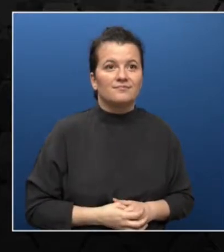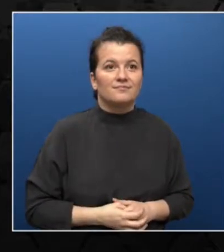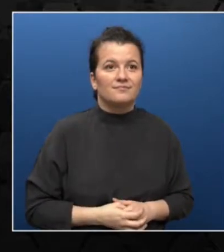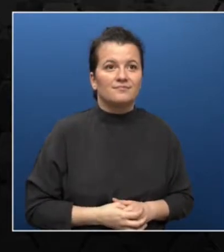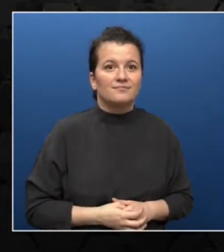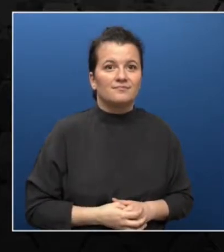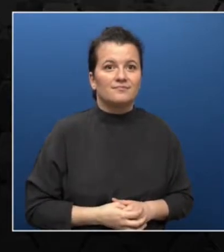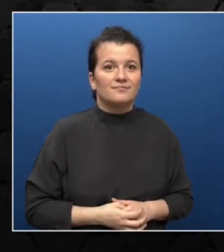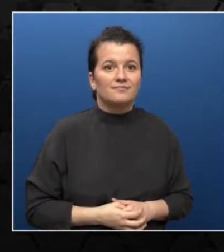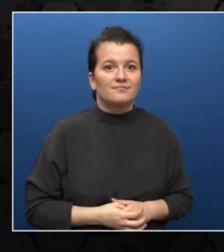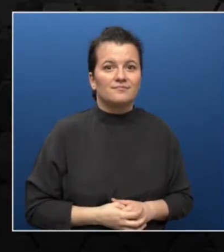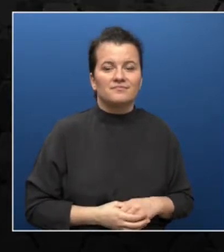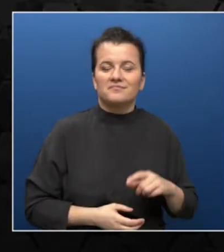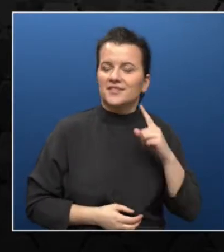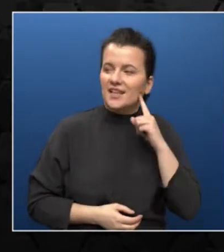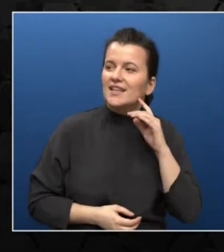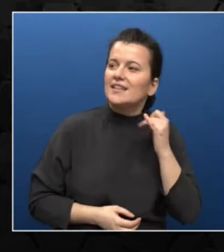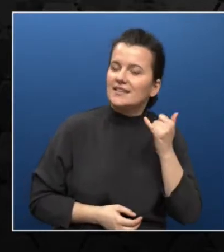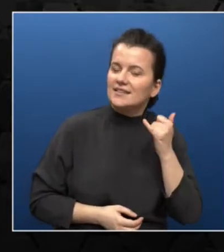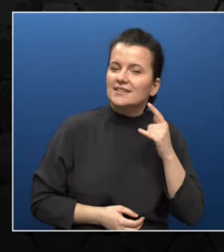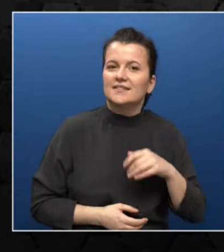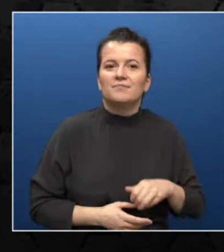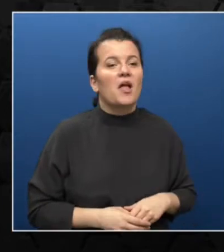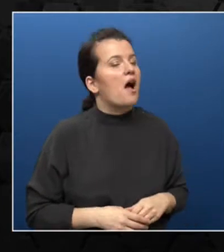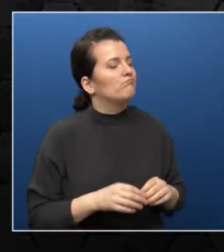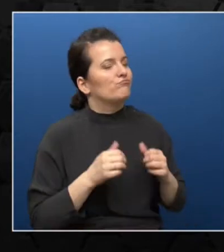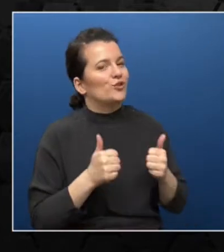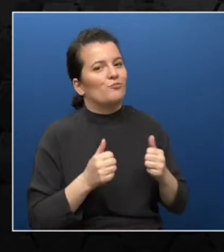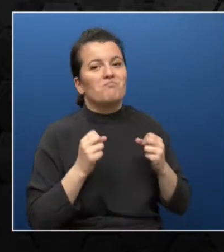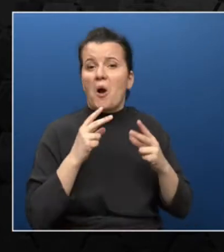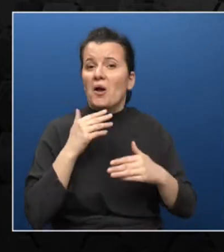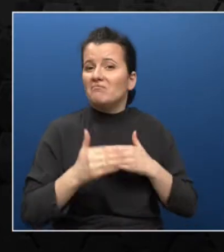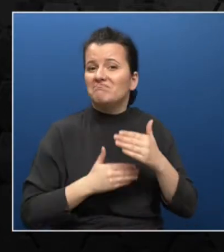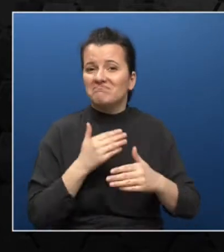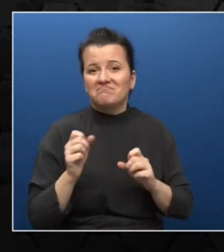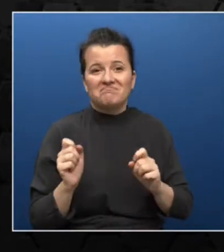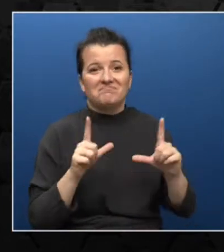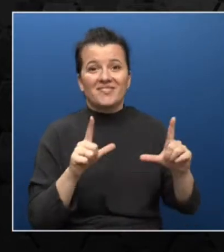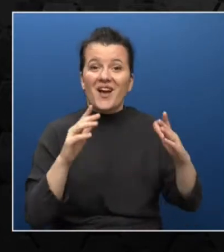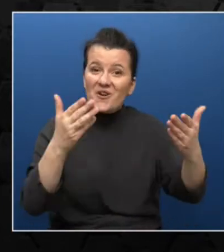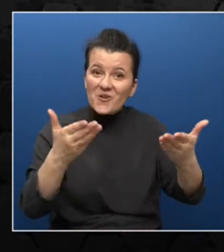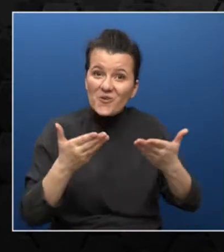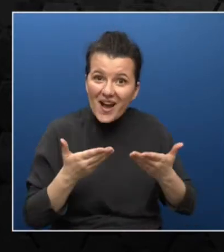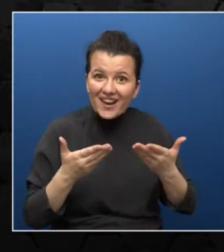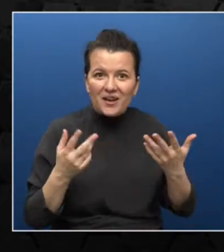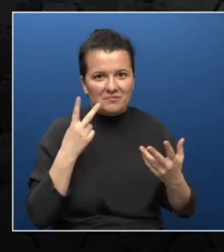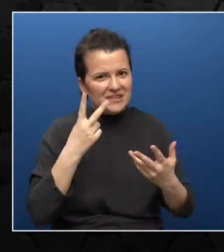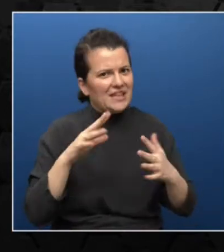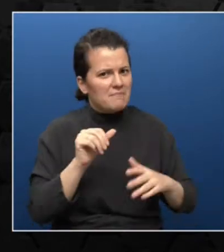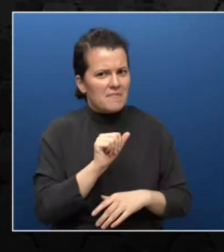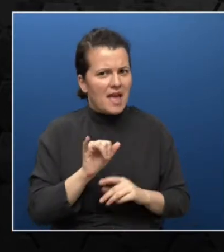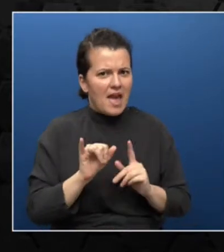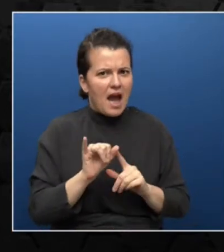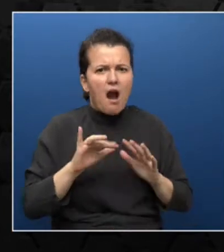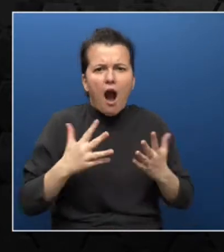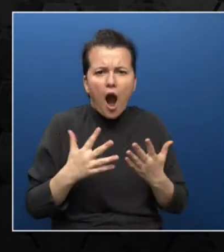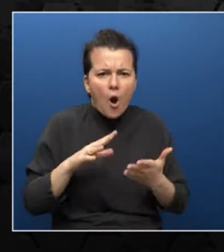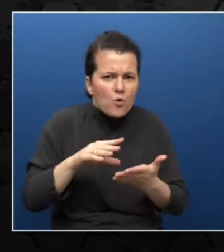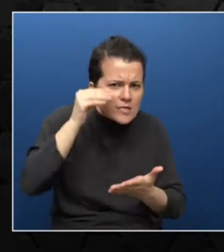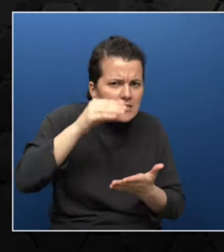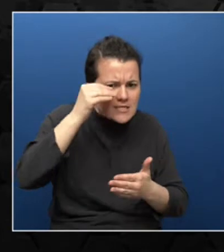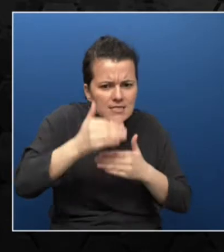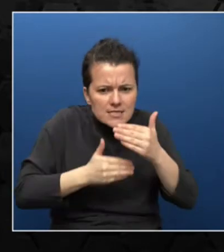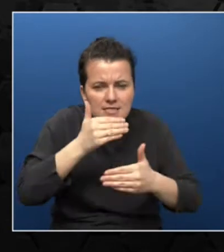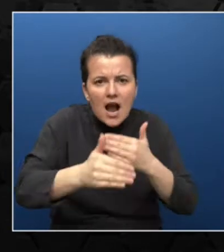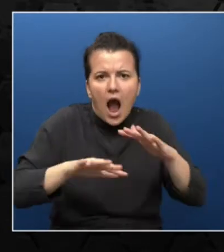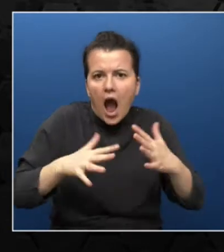Yes. Okay, cool. Alrighty, let's get started. So welcome everyone to Roadmap to Machine Learning and getting started with it.